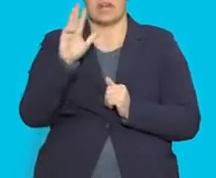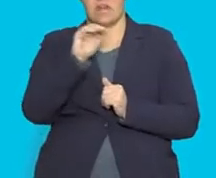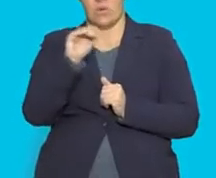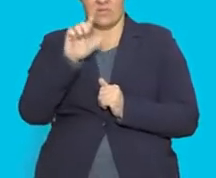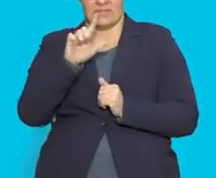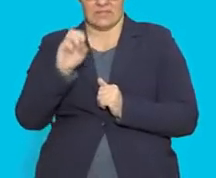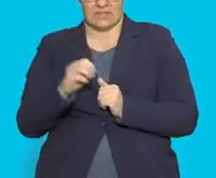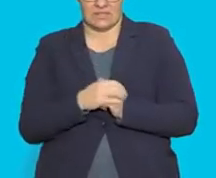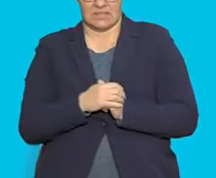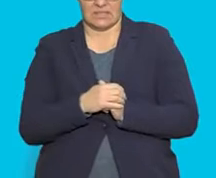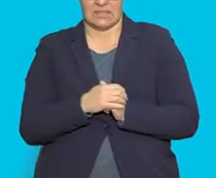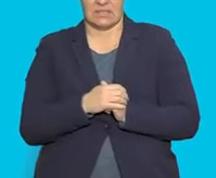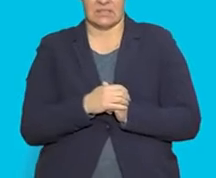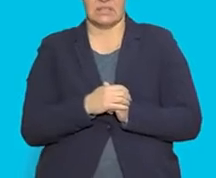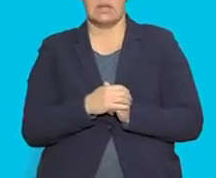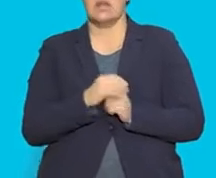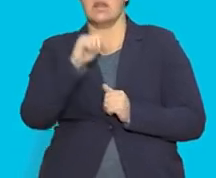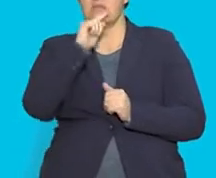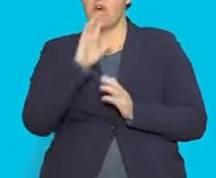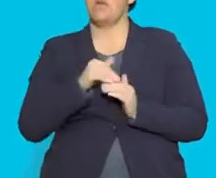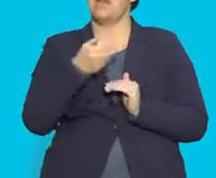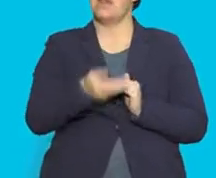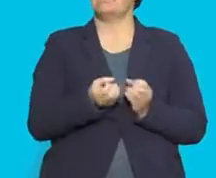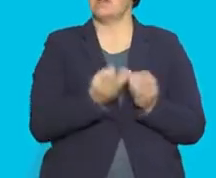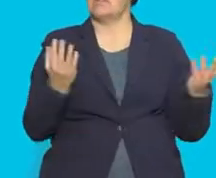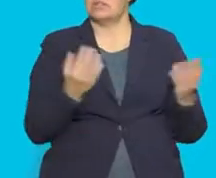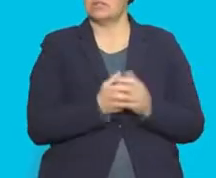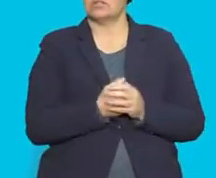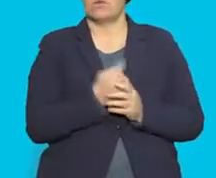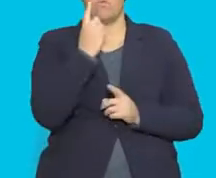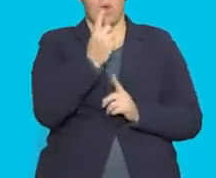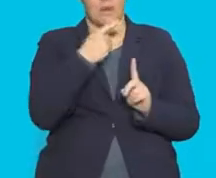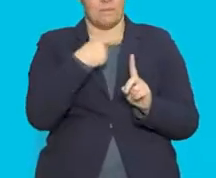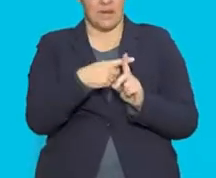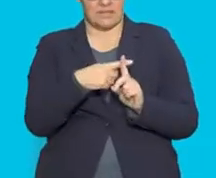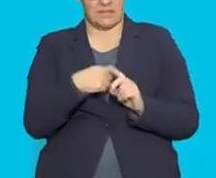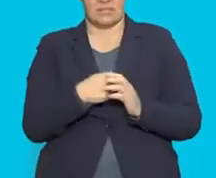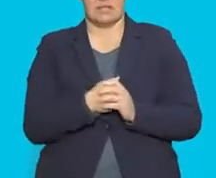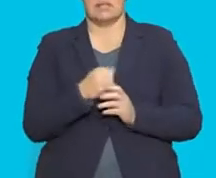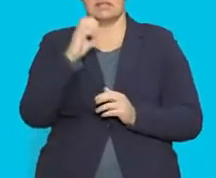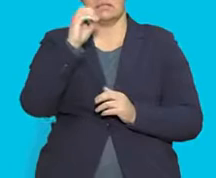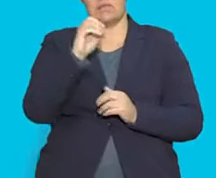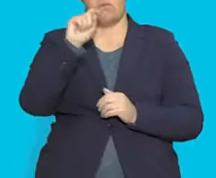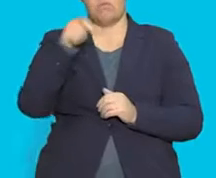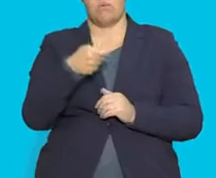39/70. So it means now I am left with 1 plus